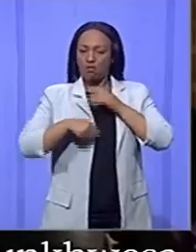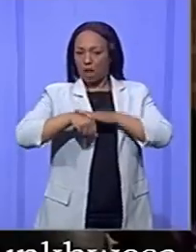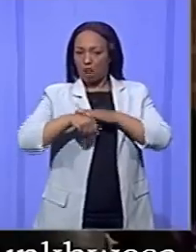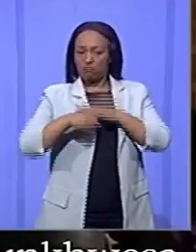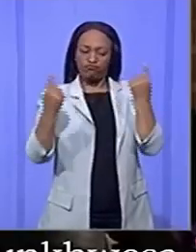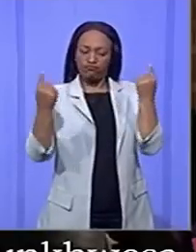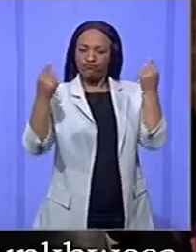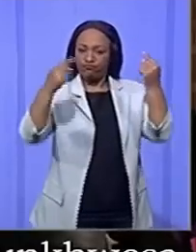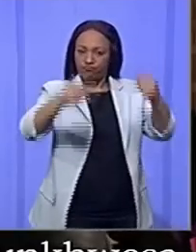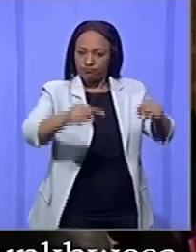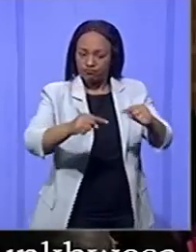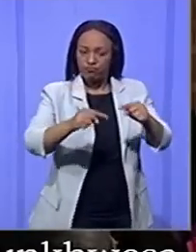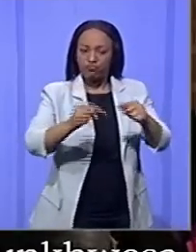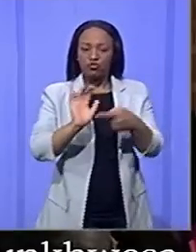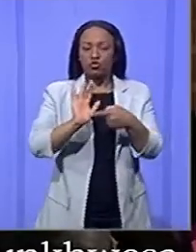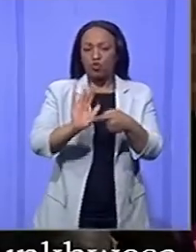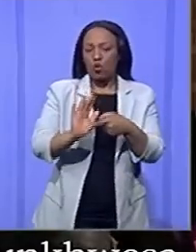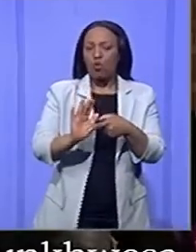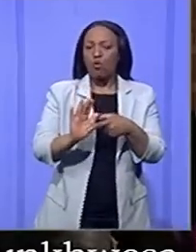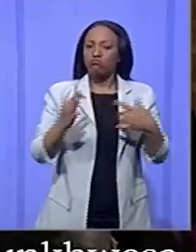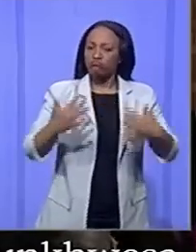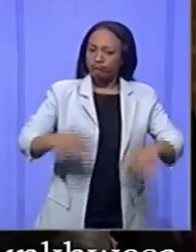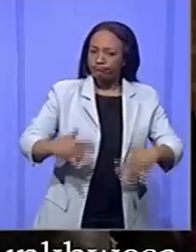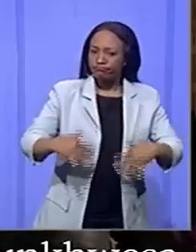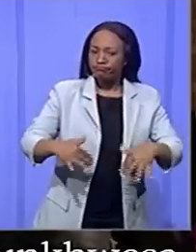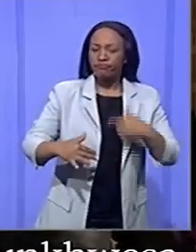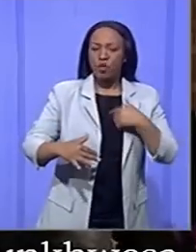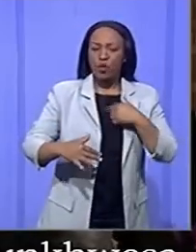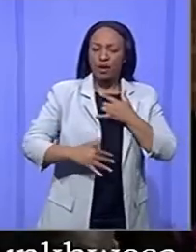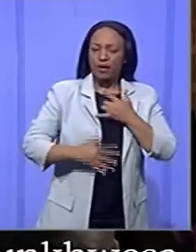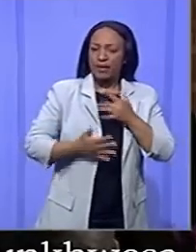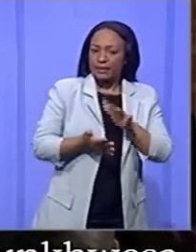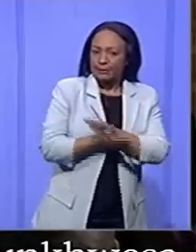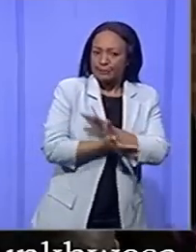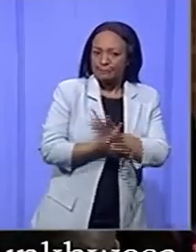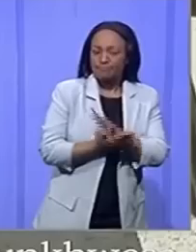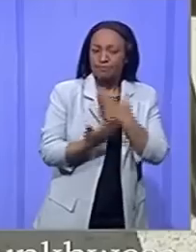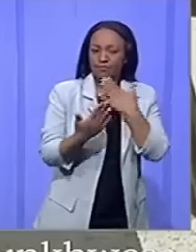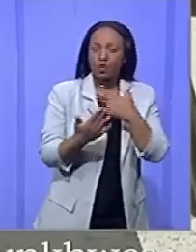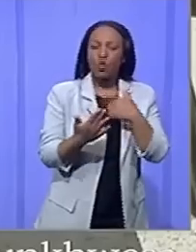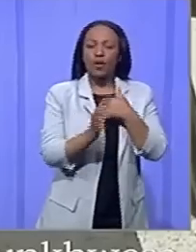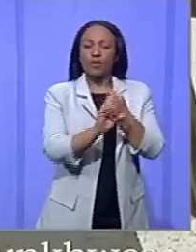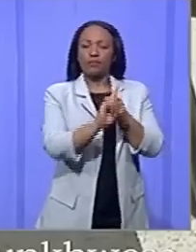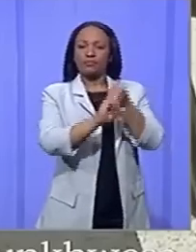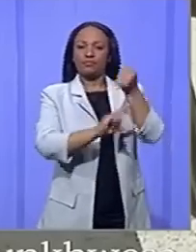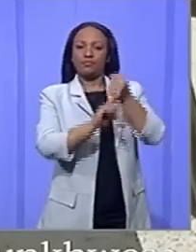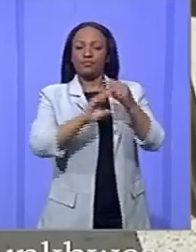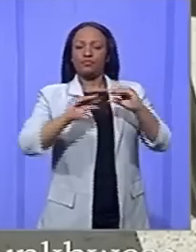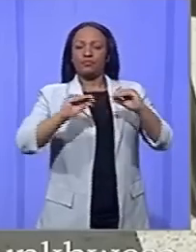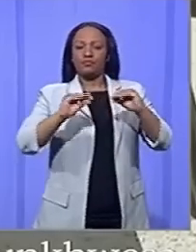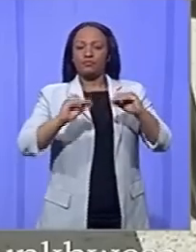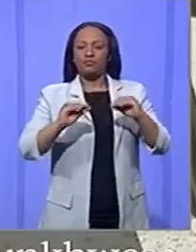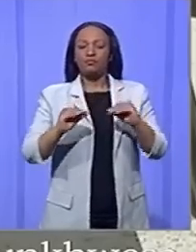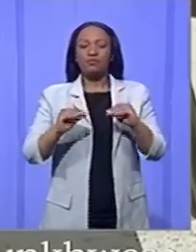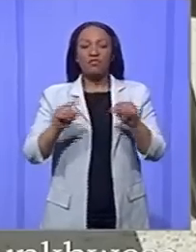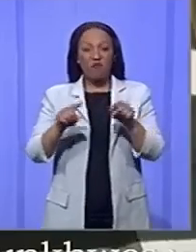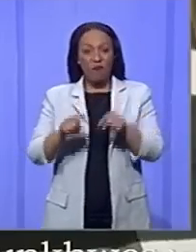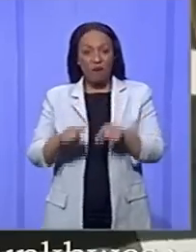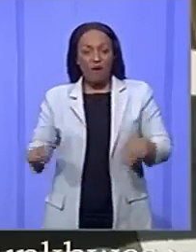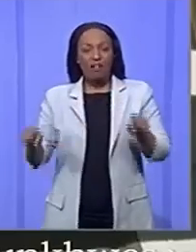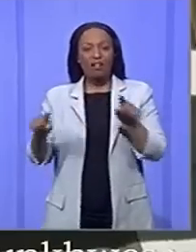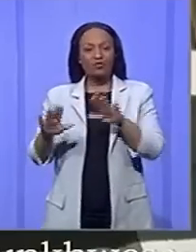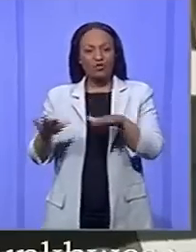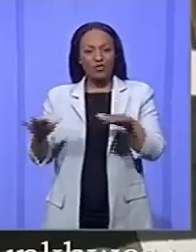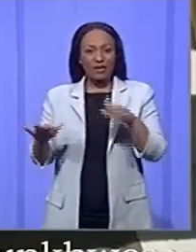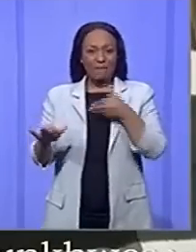show our appreciation as we are advocating for education. Bagolo ba bana ba bone ba filweng ditlhako